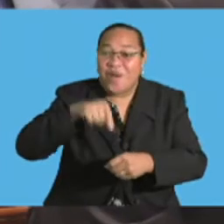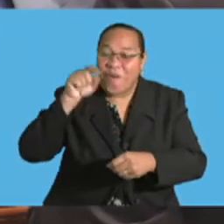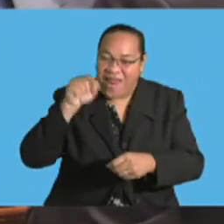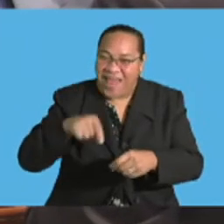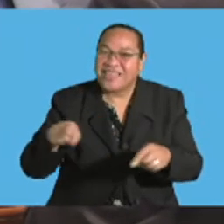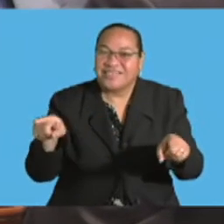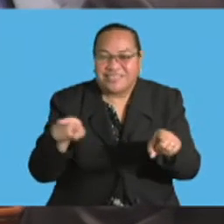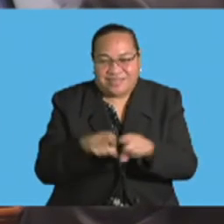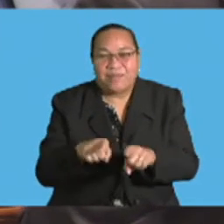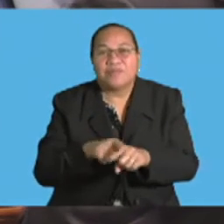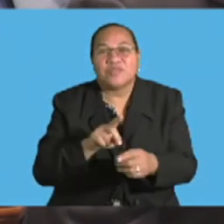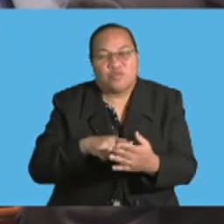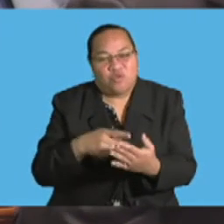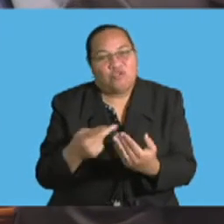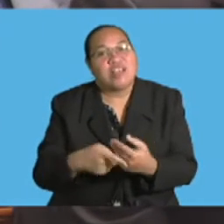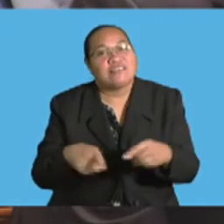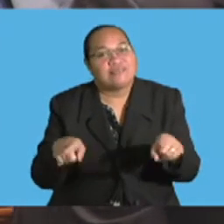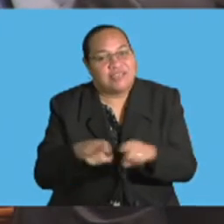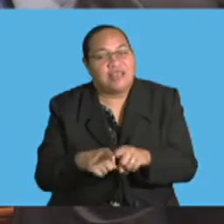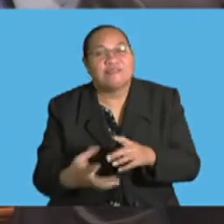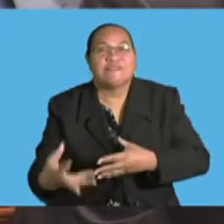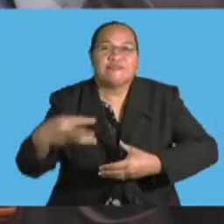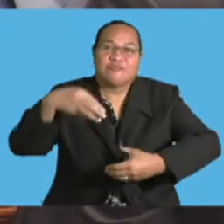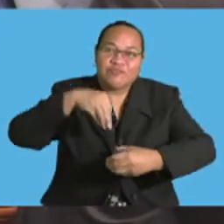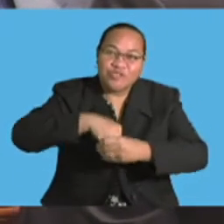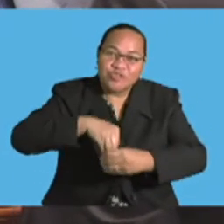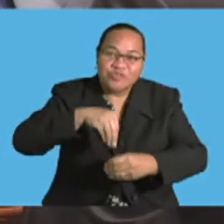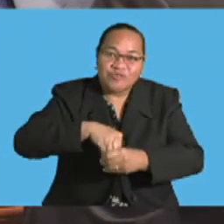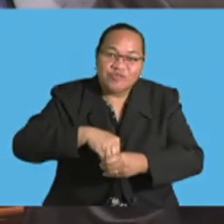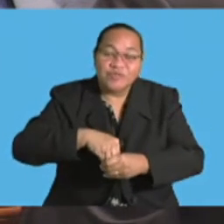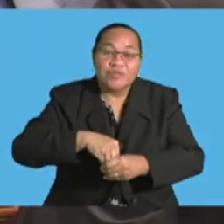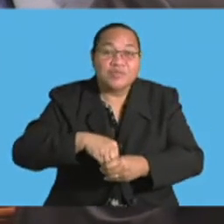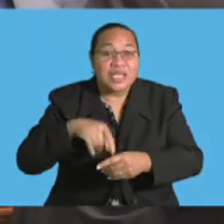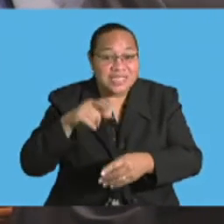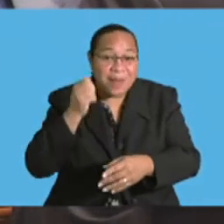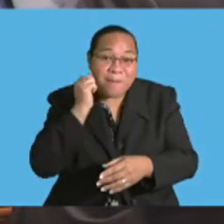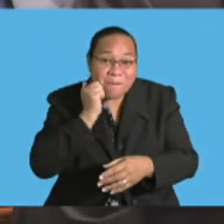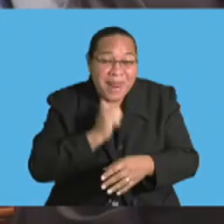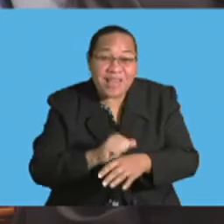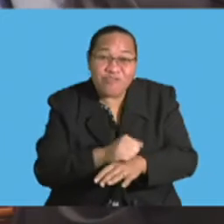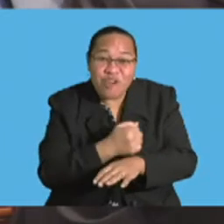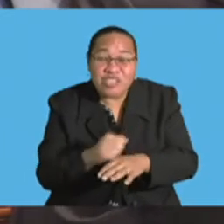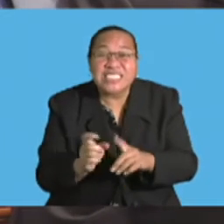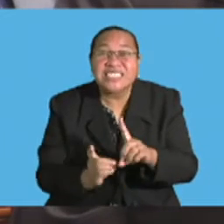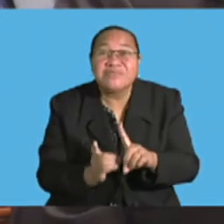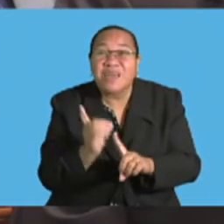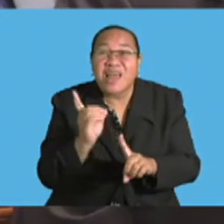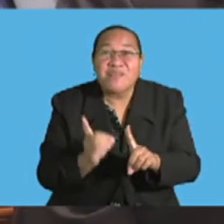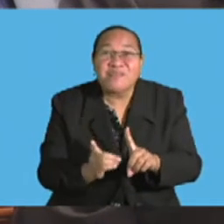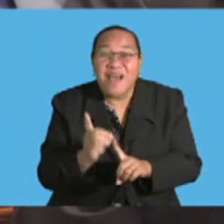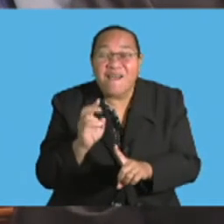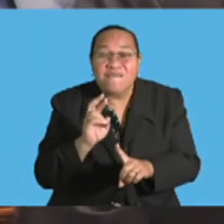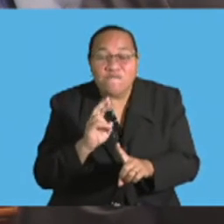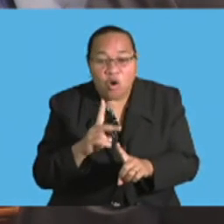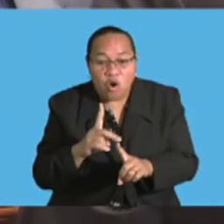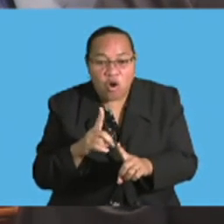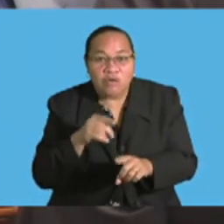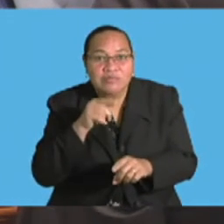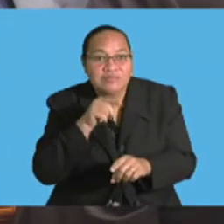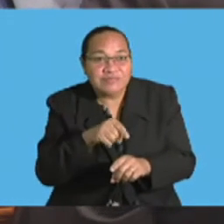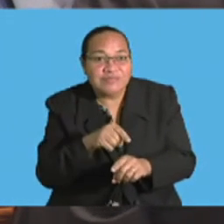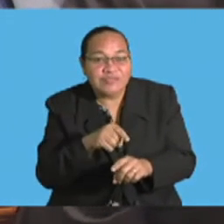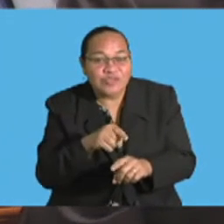no exception. And although the BlackRock project is a development that is seen to be directly